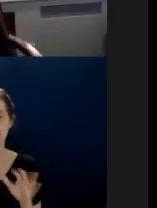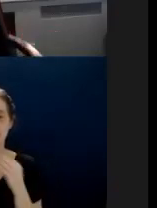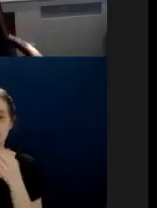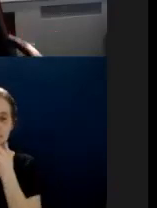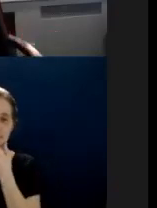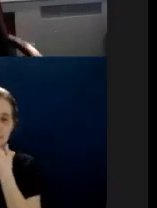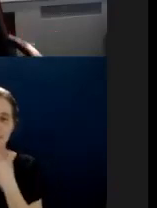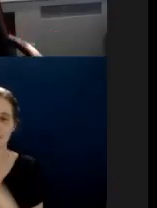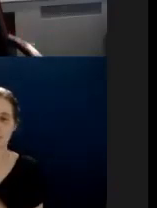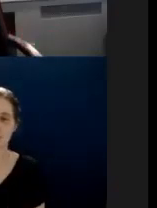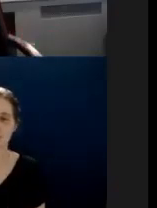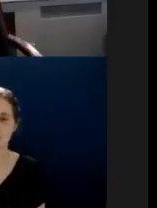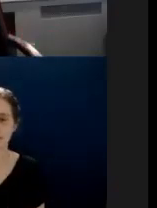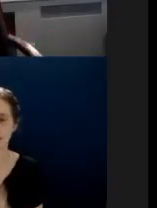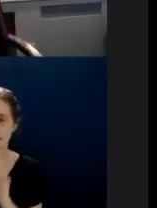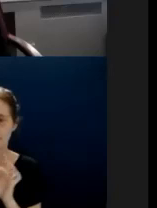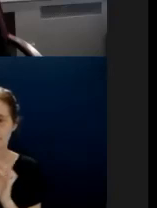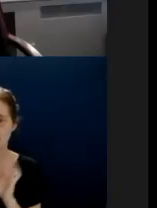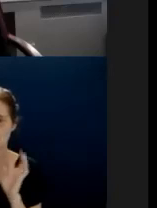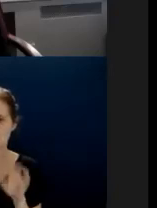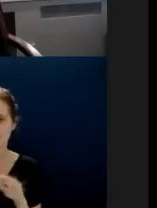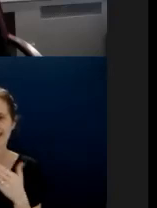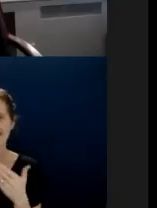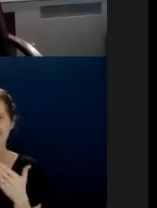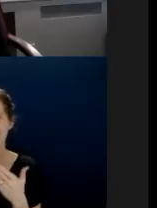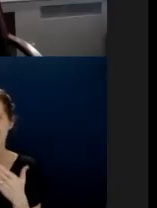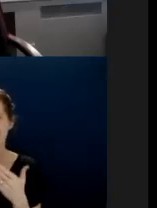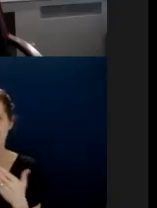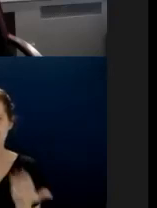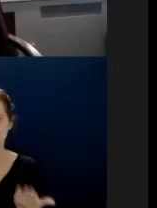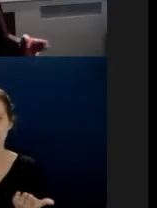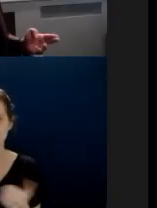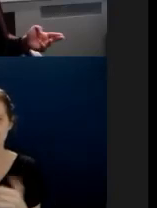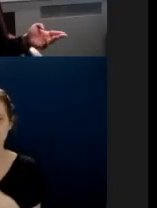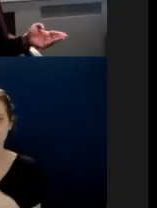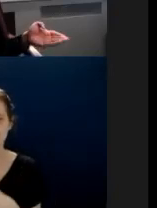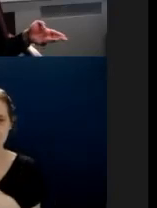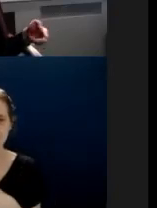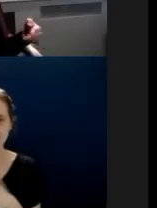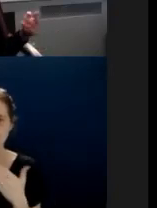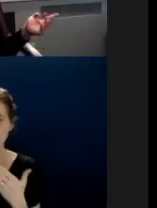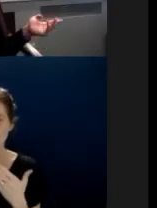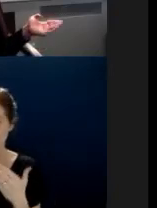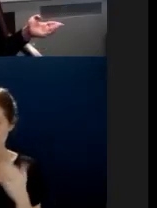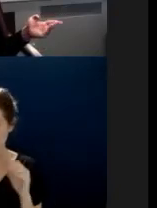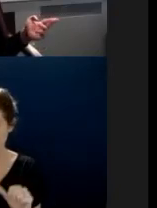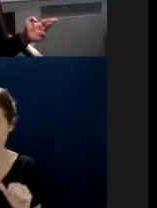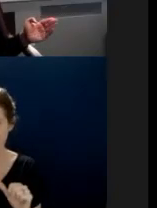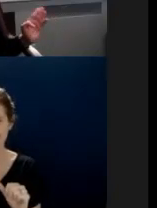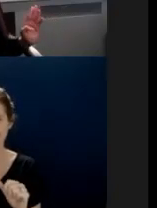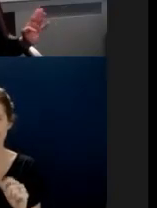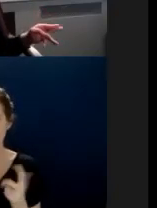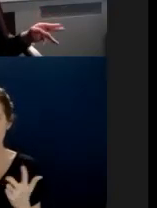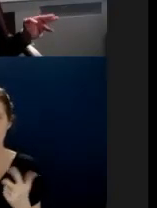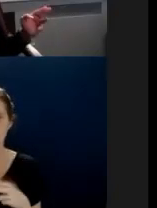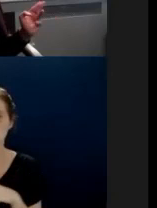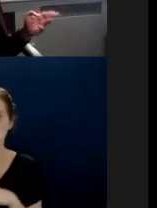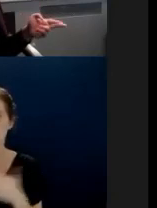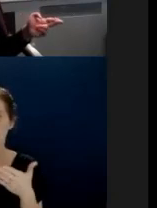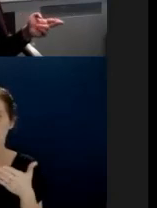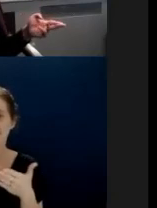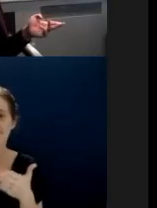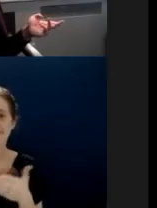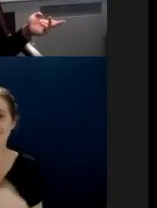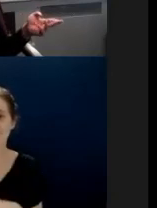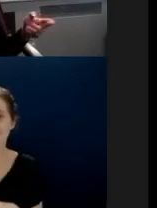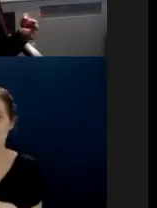as Rick said, the survey is fairly easy. The survey can be done pretty much on your mobile phone. It has